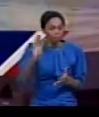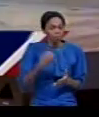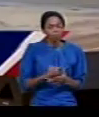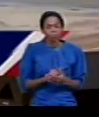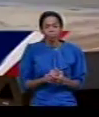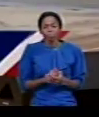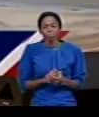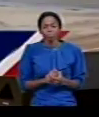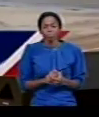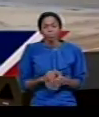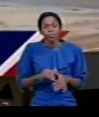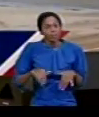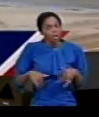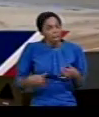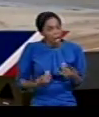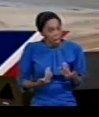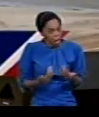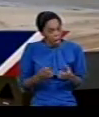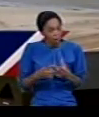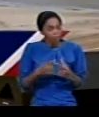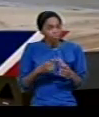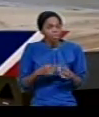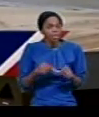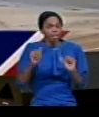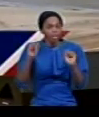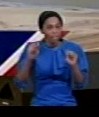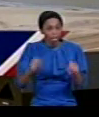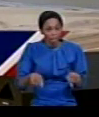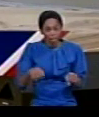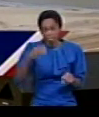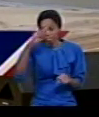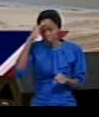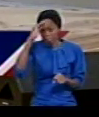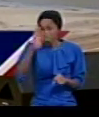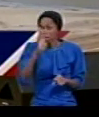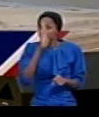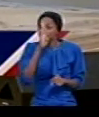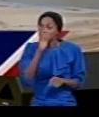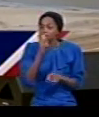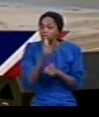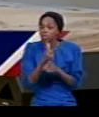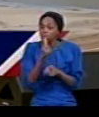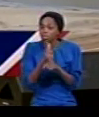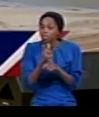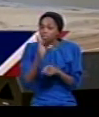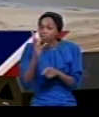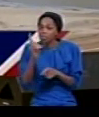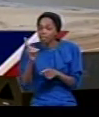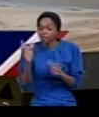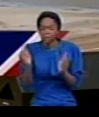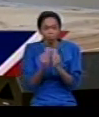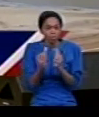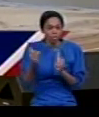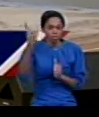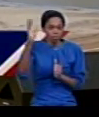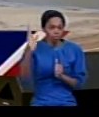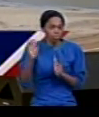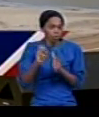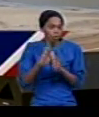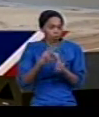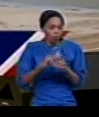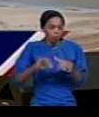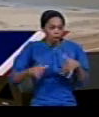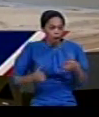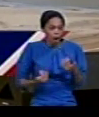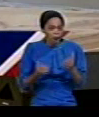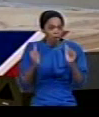25, verse 4, how then can man be justified with God? Or how can